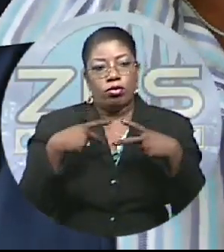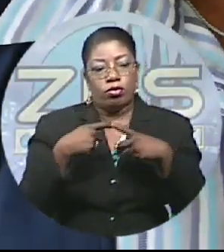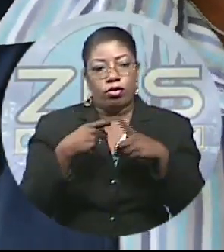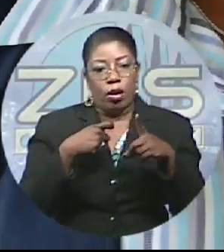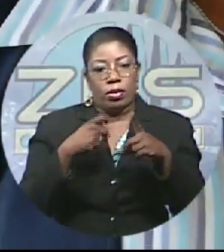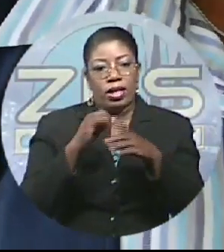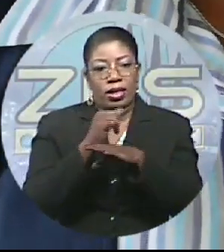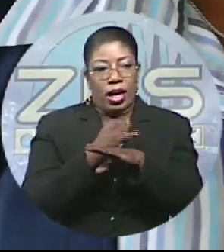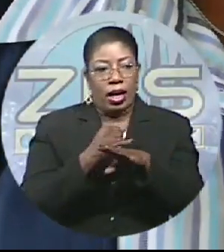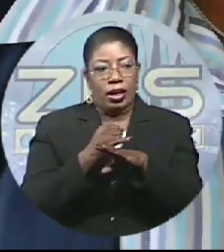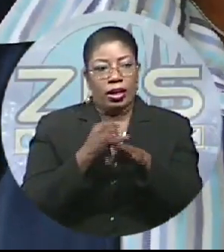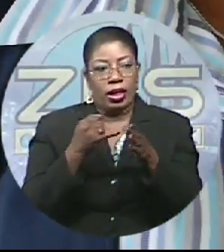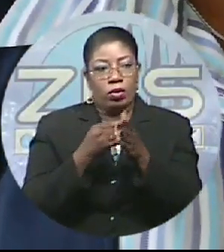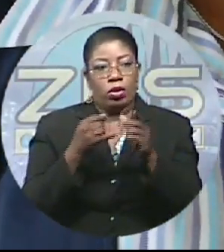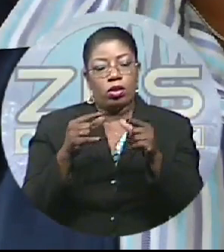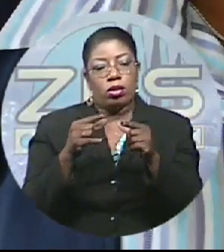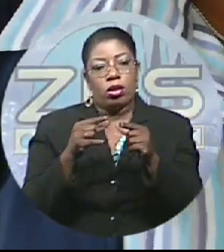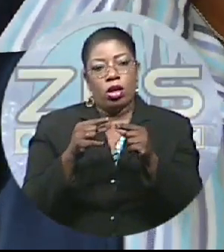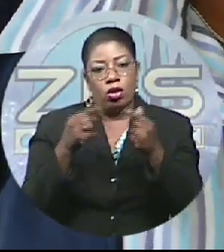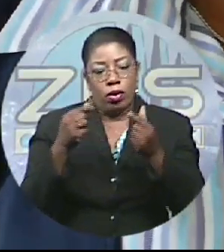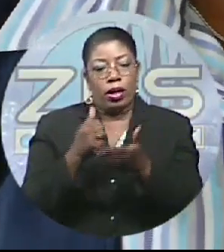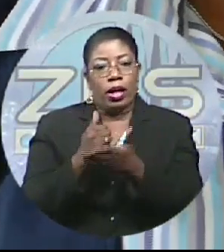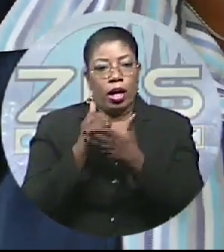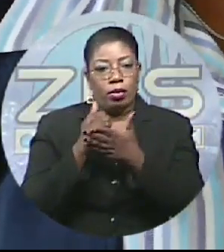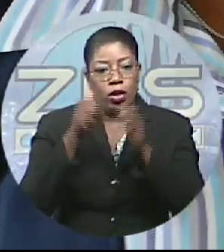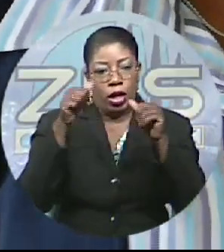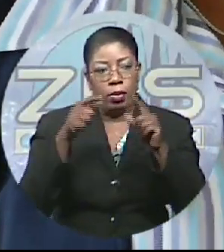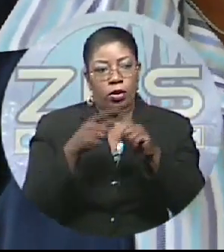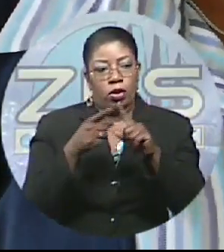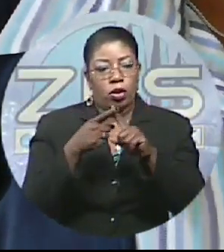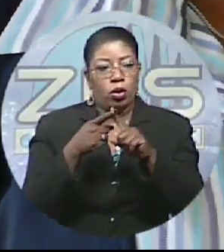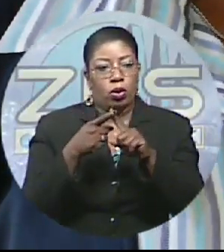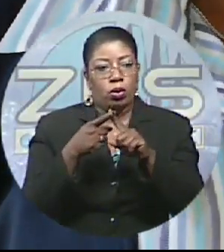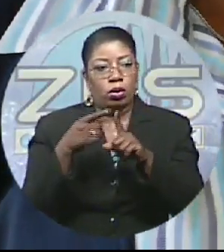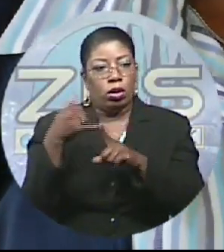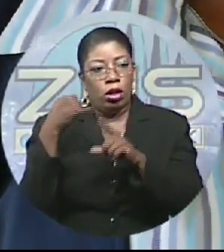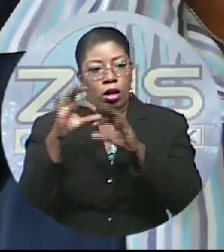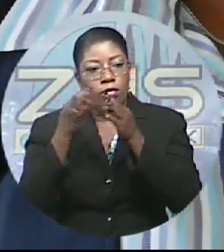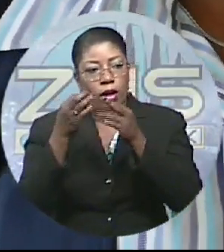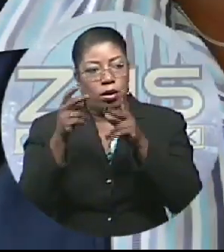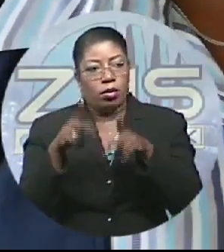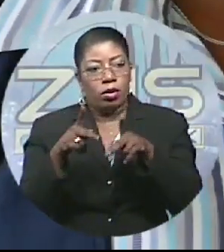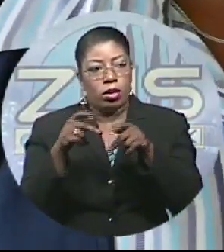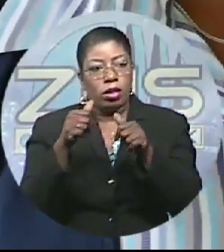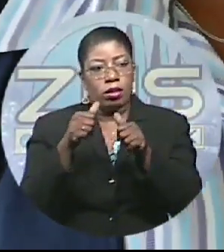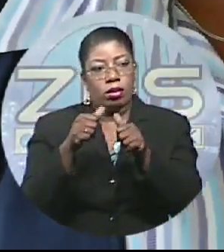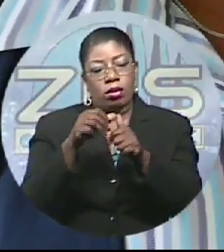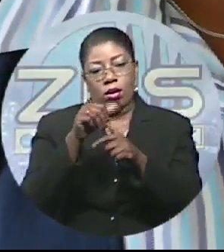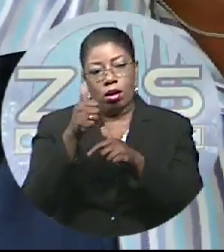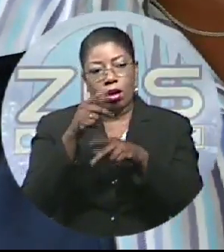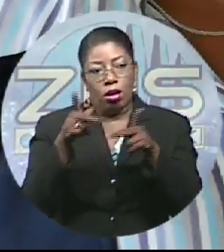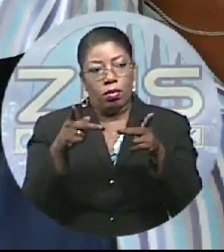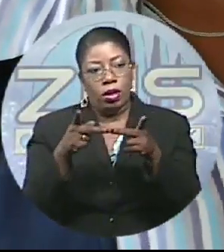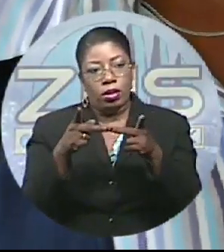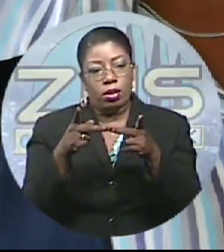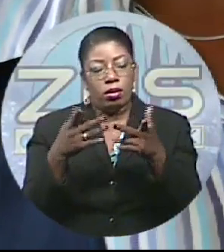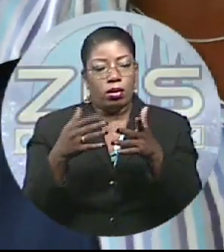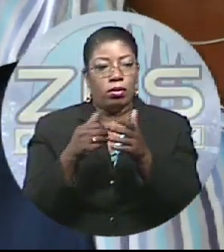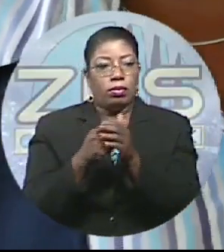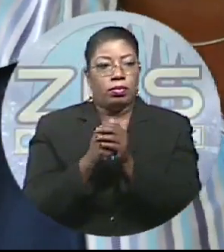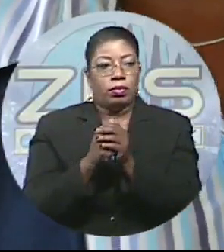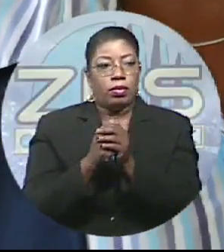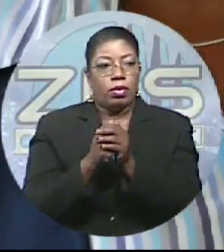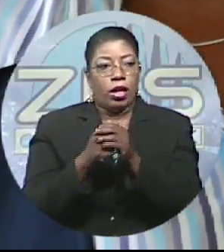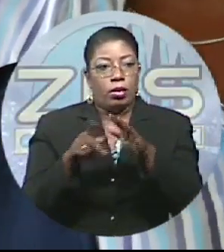So it was a great assistance in being able to contact family members everywhere else. It was a shocker.